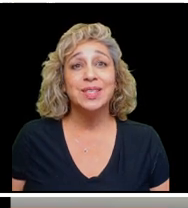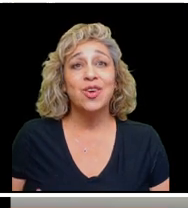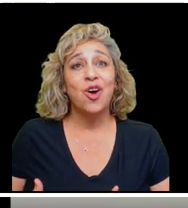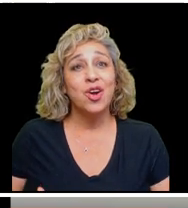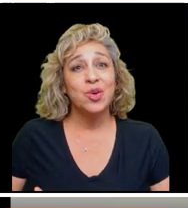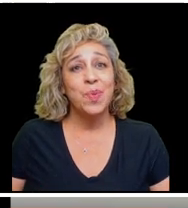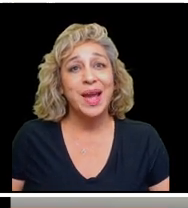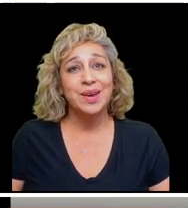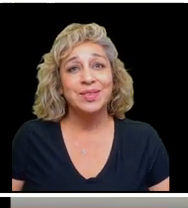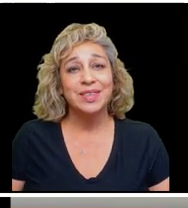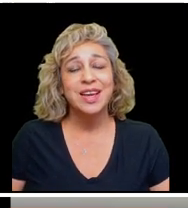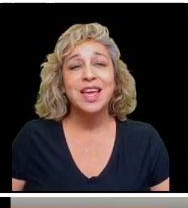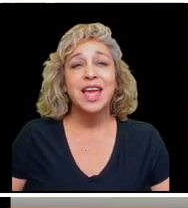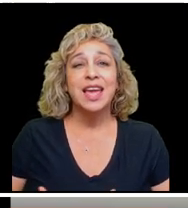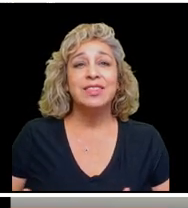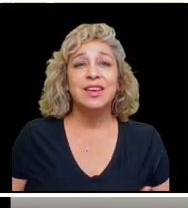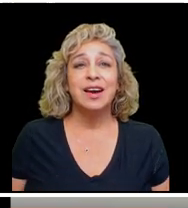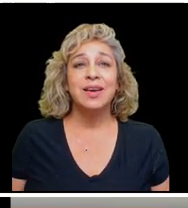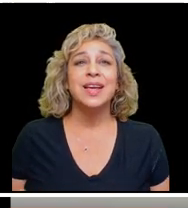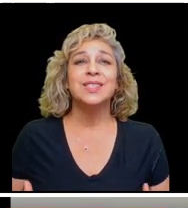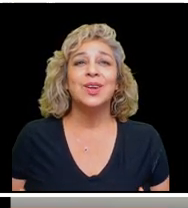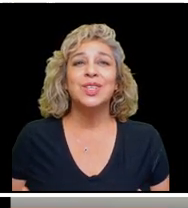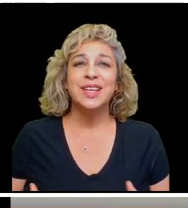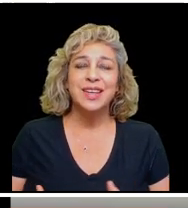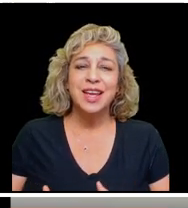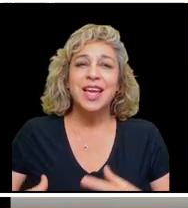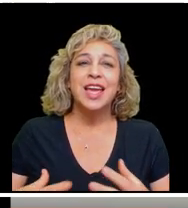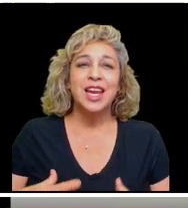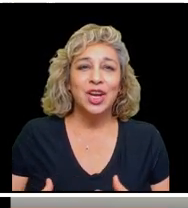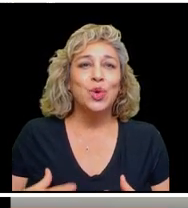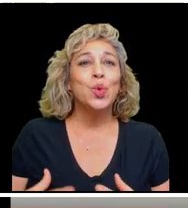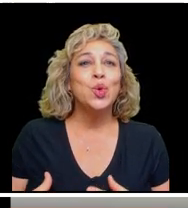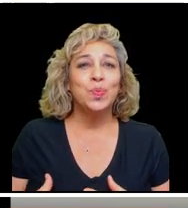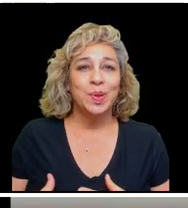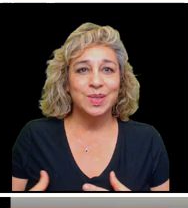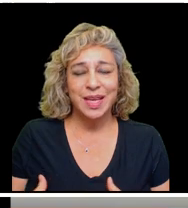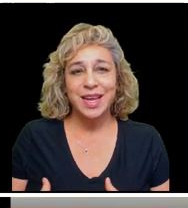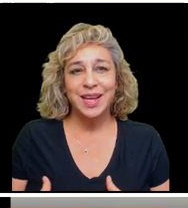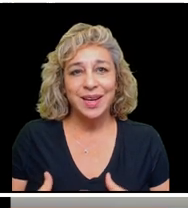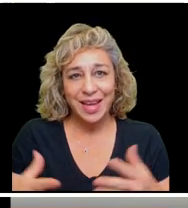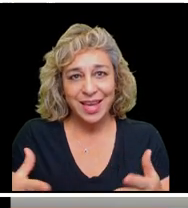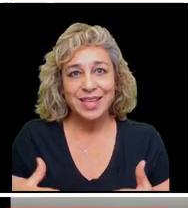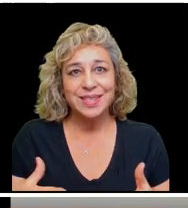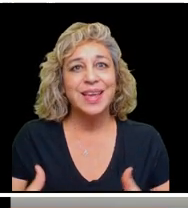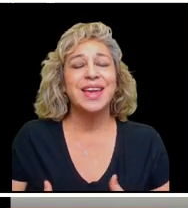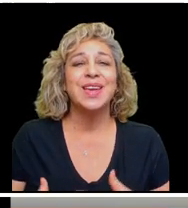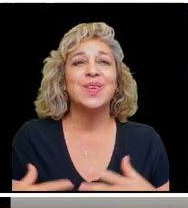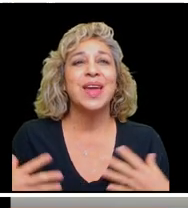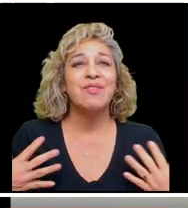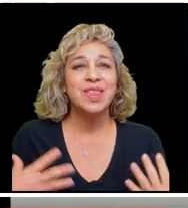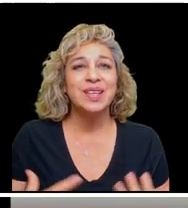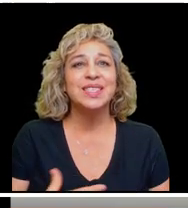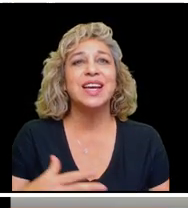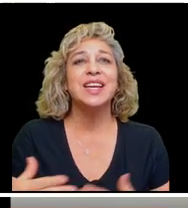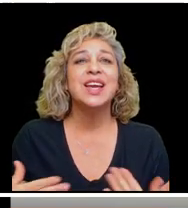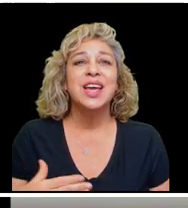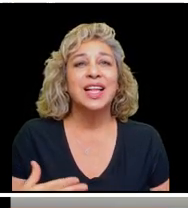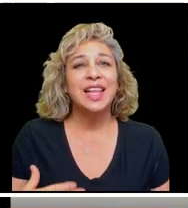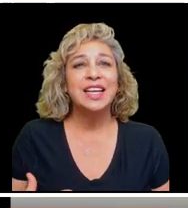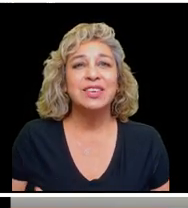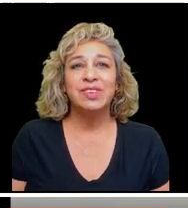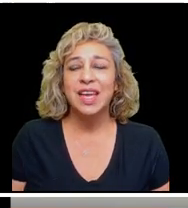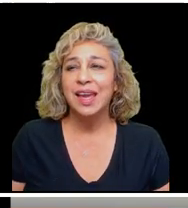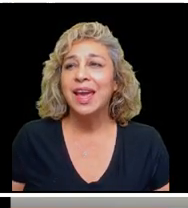because they're on a round and it's all done in a group setting like he's saying you know everything's done